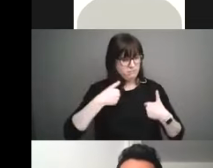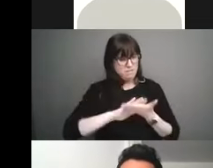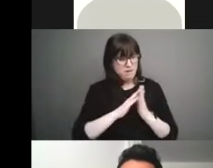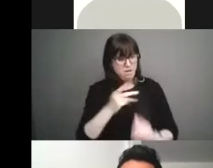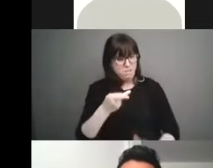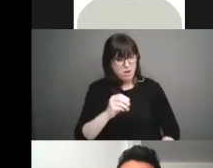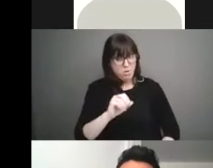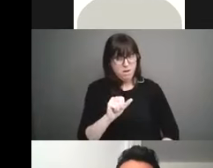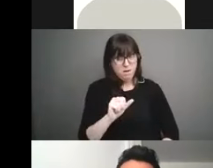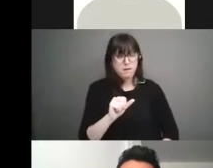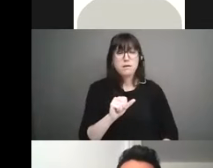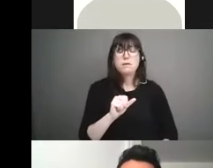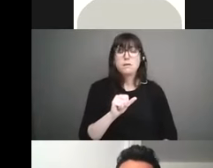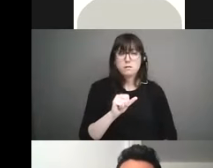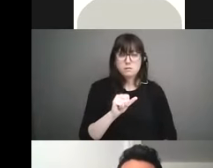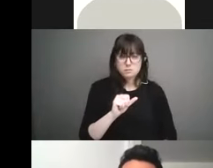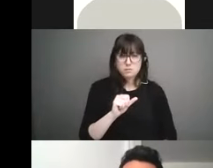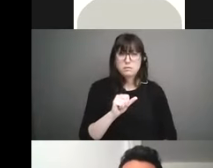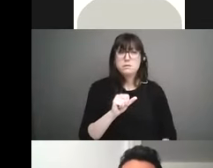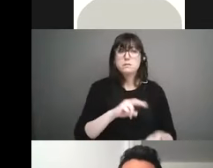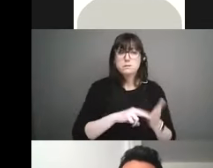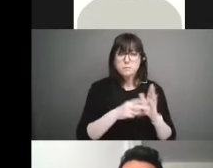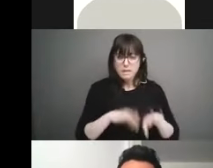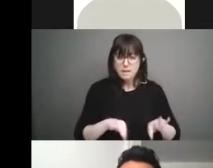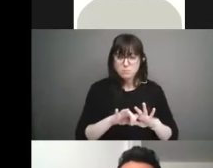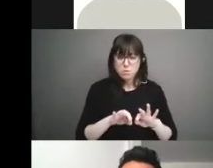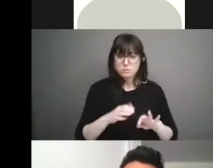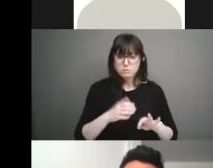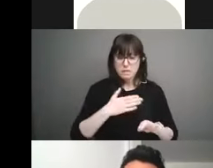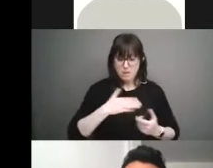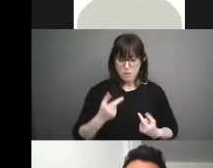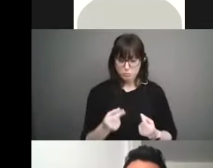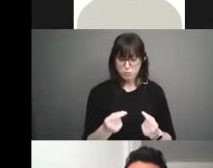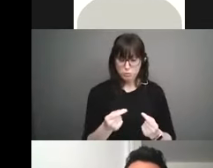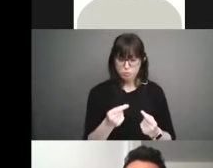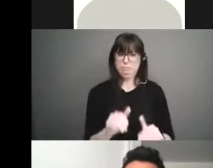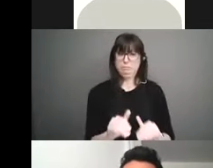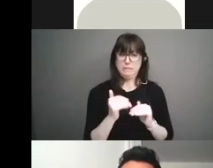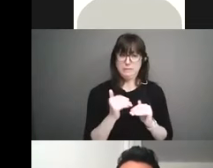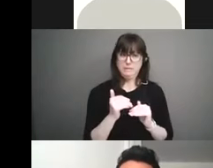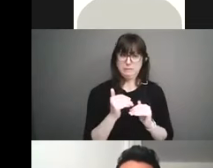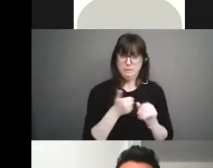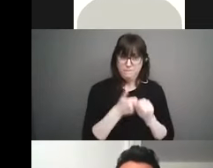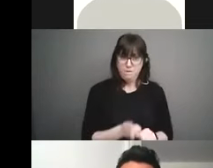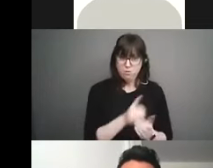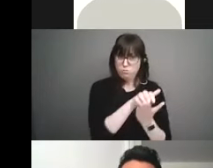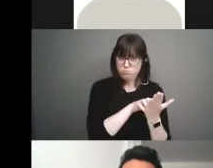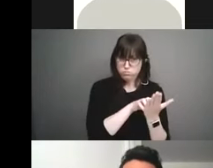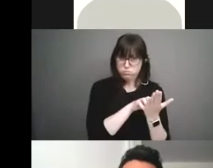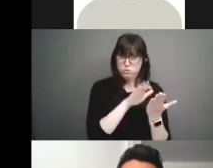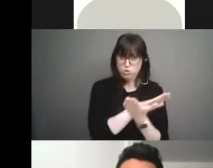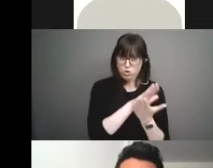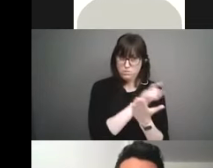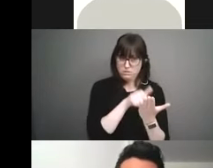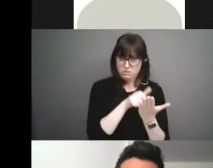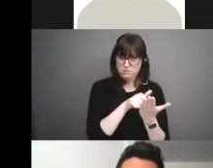crucially important that that their actions are confined to the powers that have actually been given, because they could be